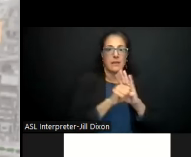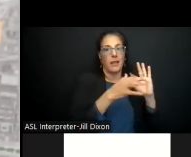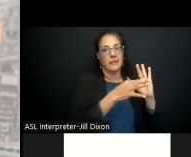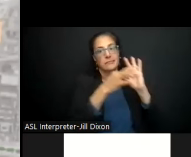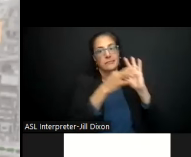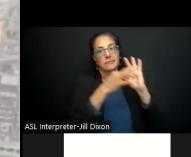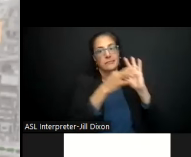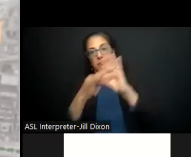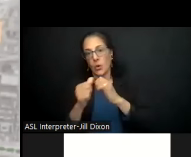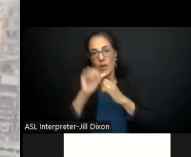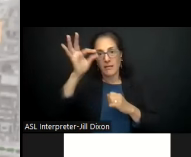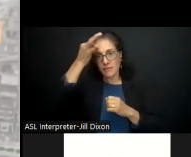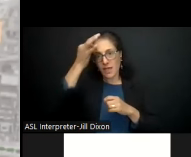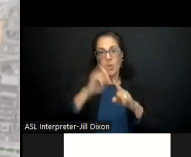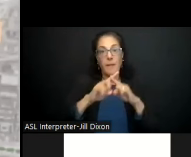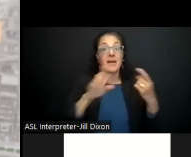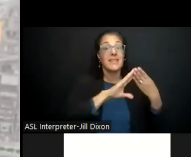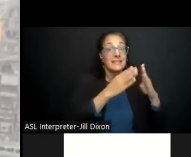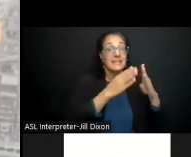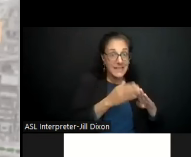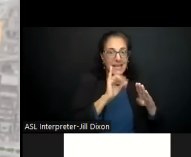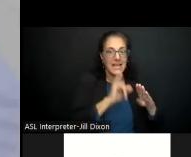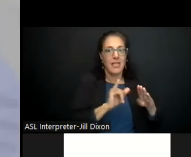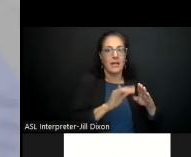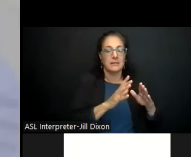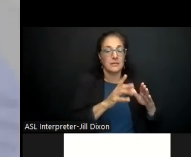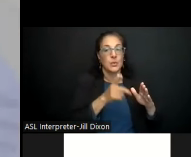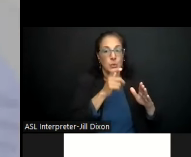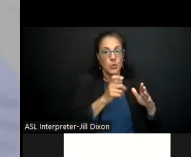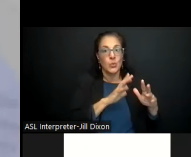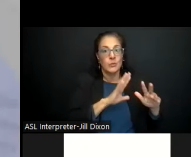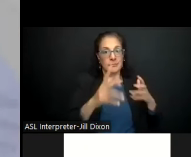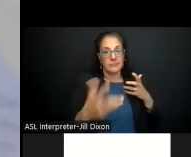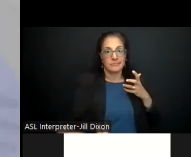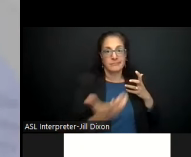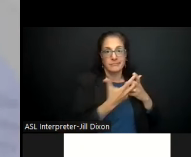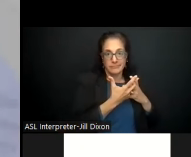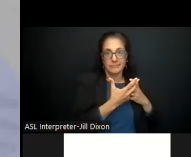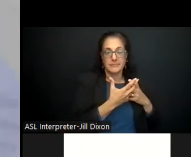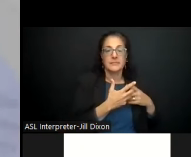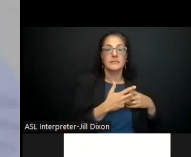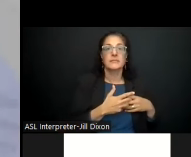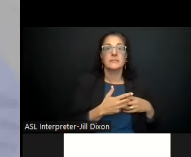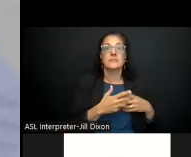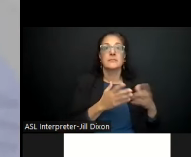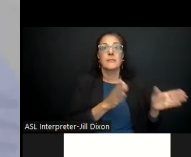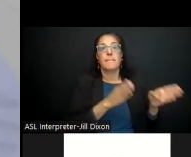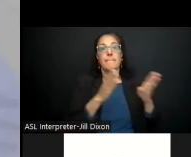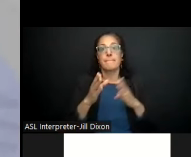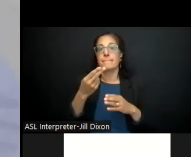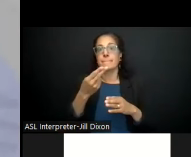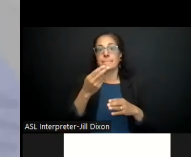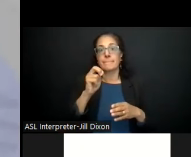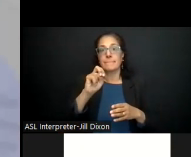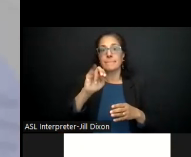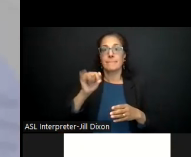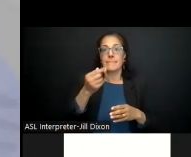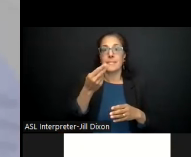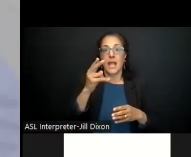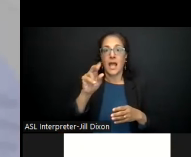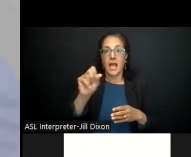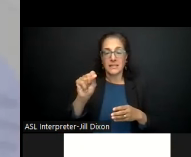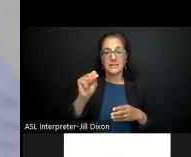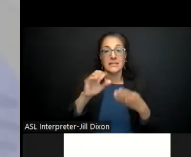city is the main interface here. When we get to the heights, the city